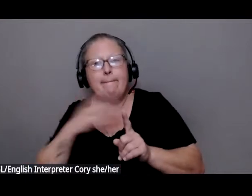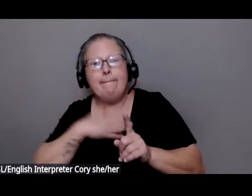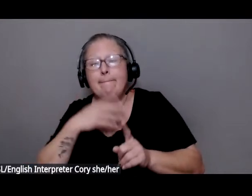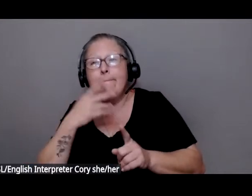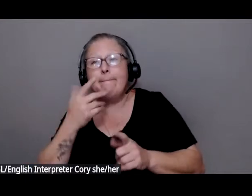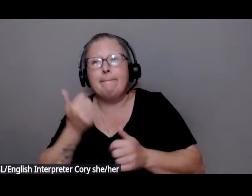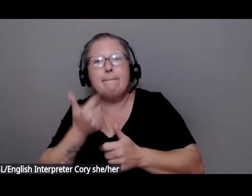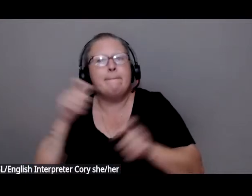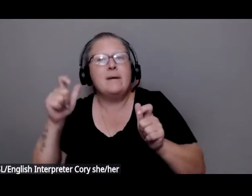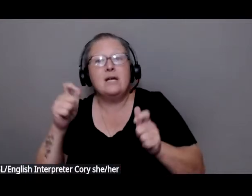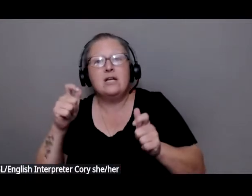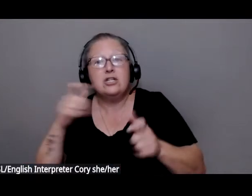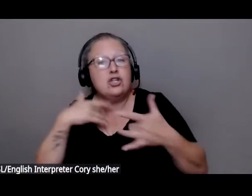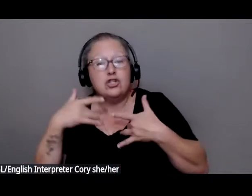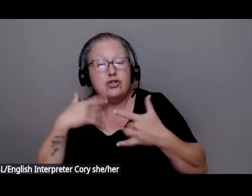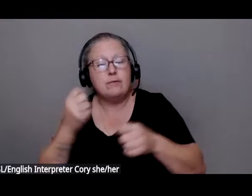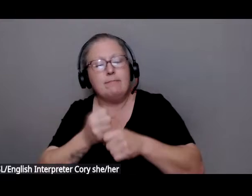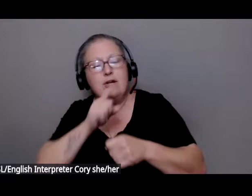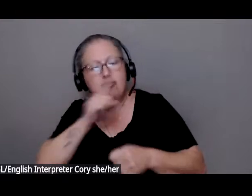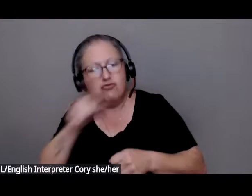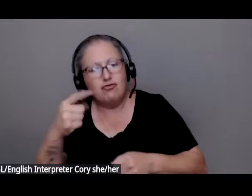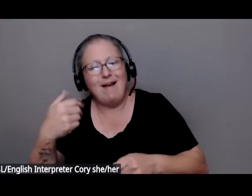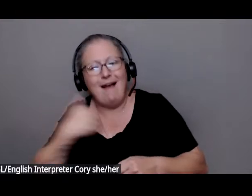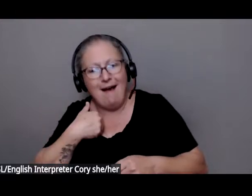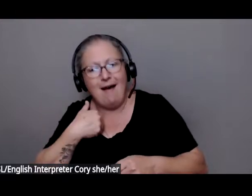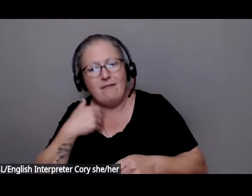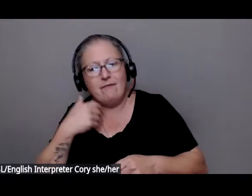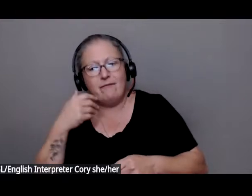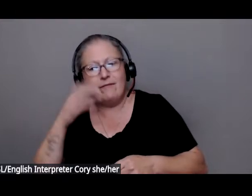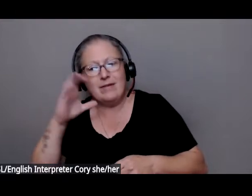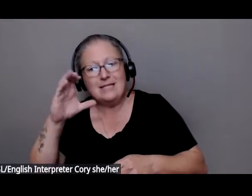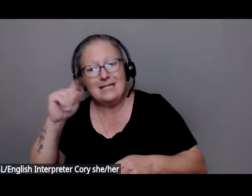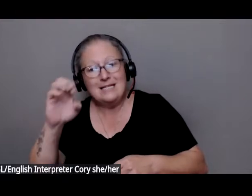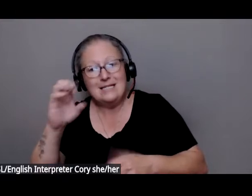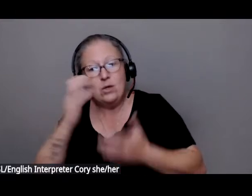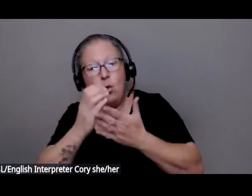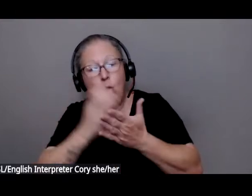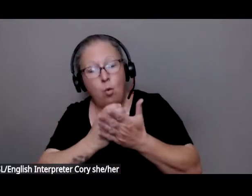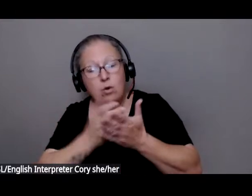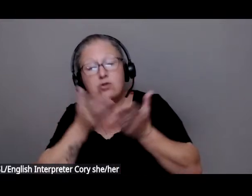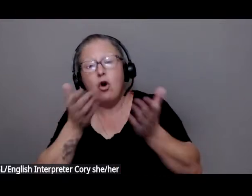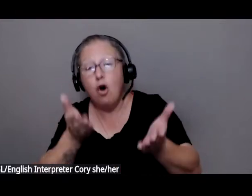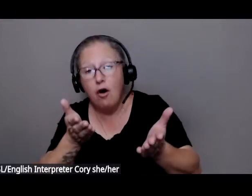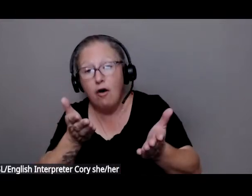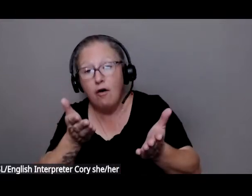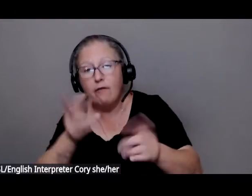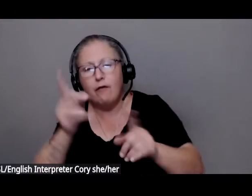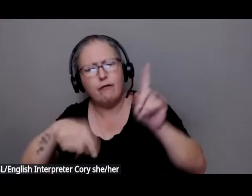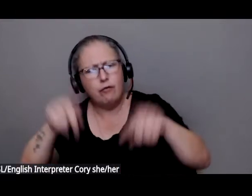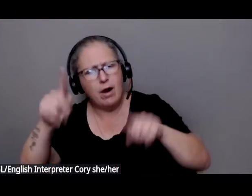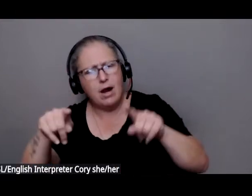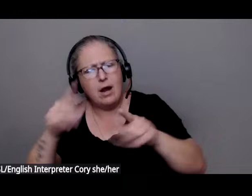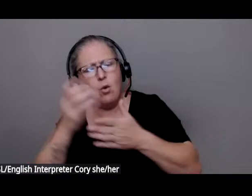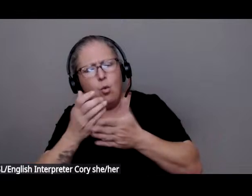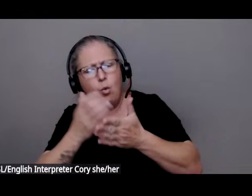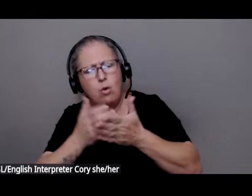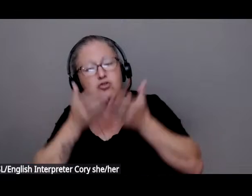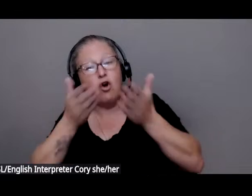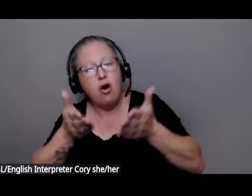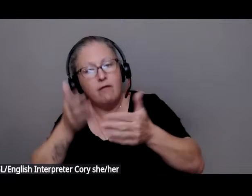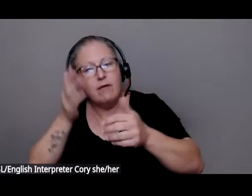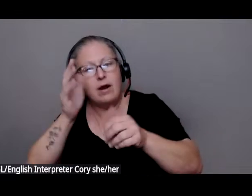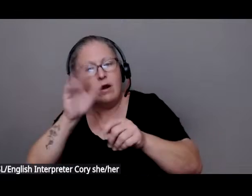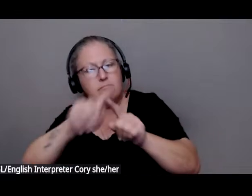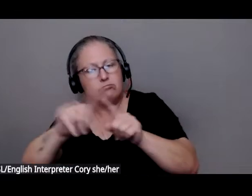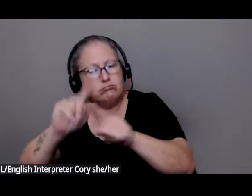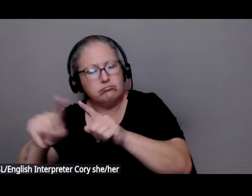main concerns is making sure that we have the CT courses offered, for a variety of courses offered at all of our school sites,